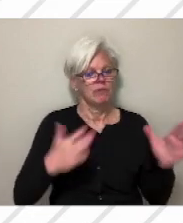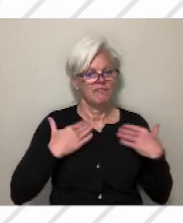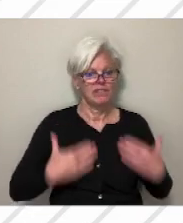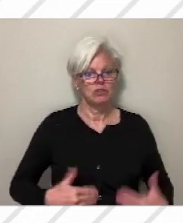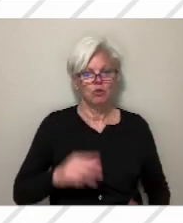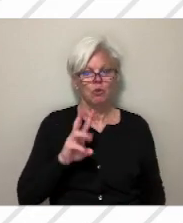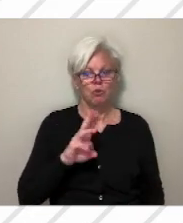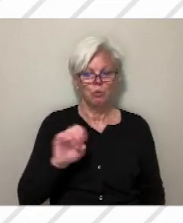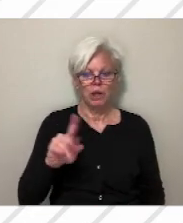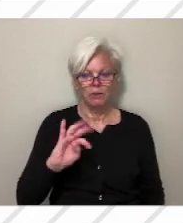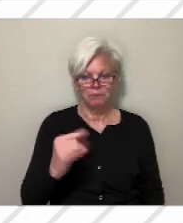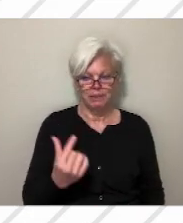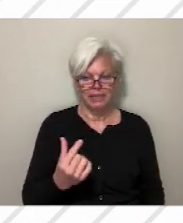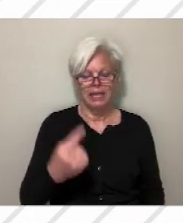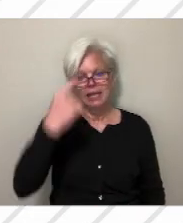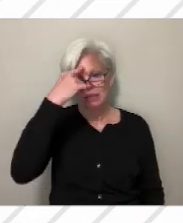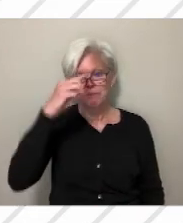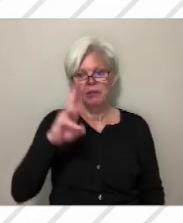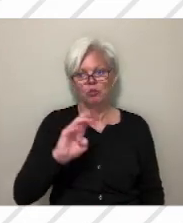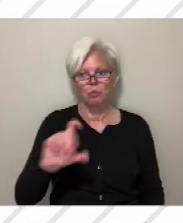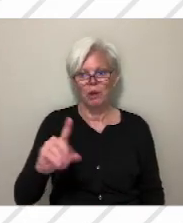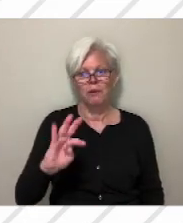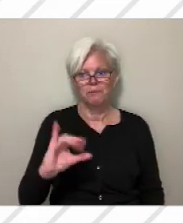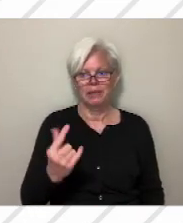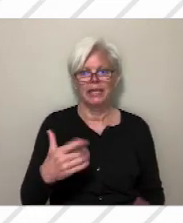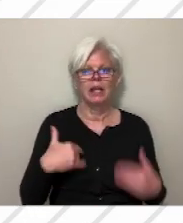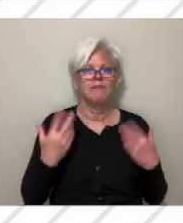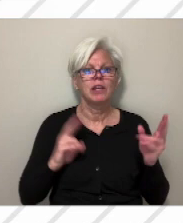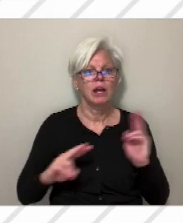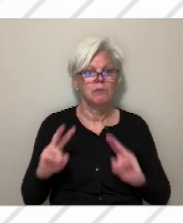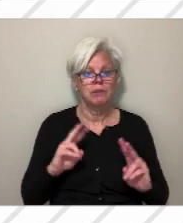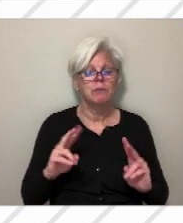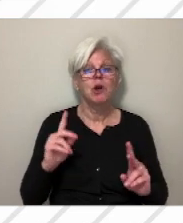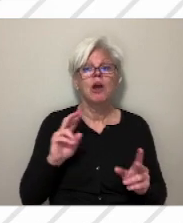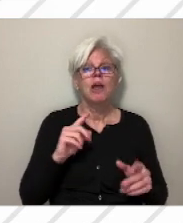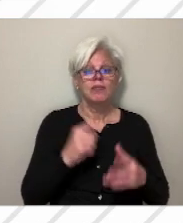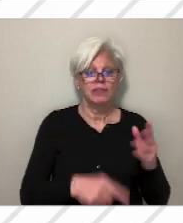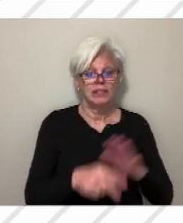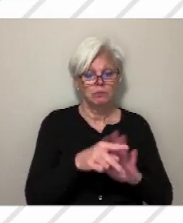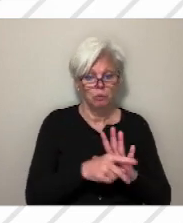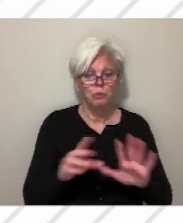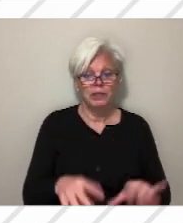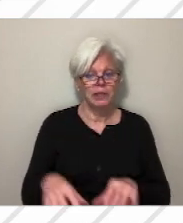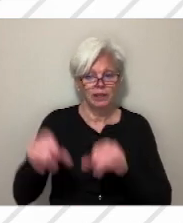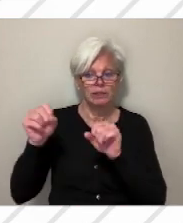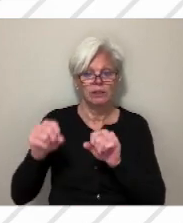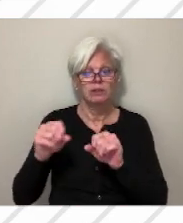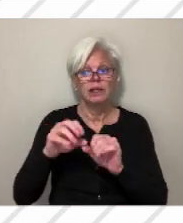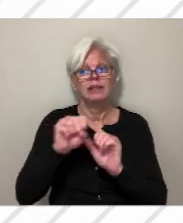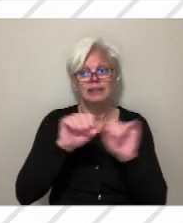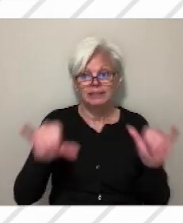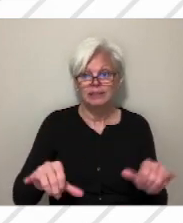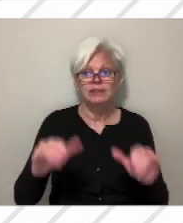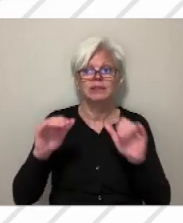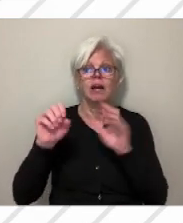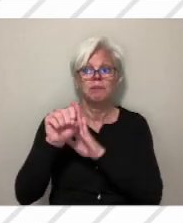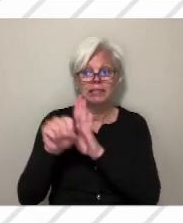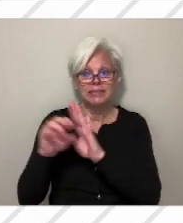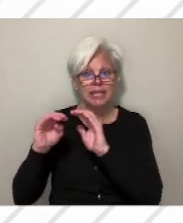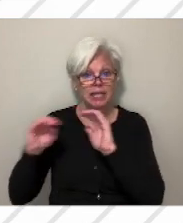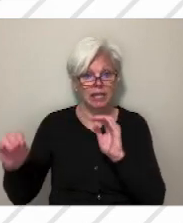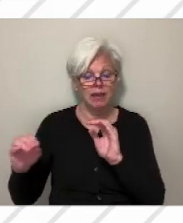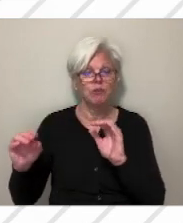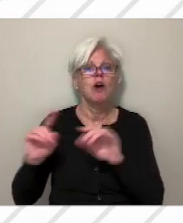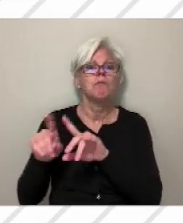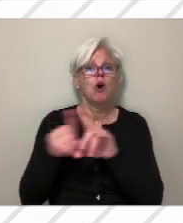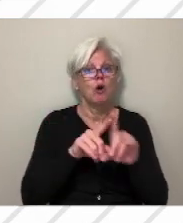mental well-being of young people. We can adopt these policies at the system level, at the state level, but also there's research to